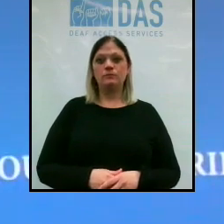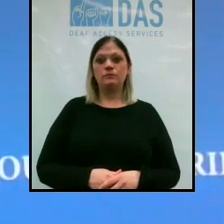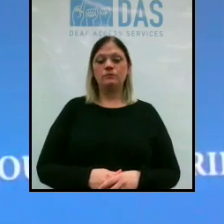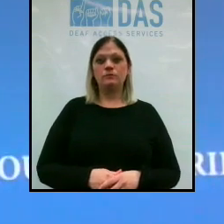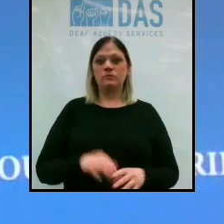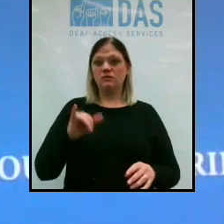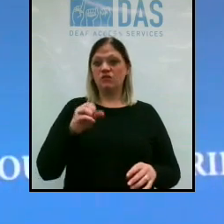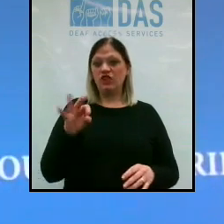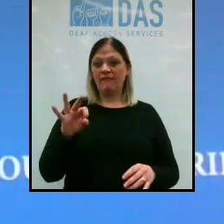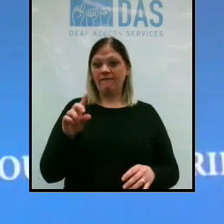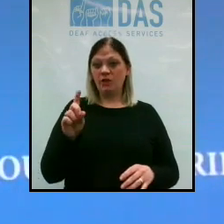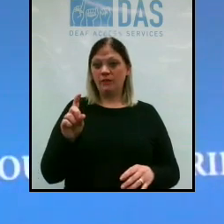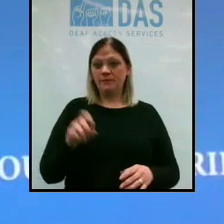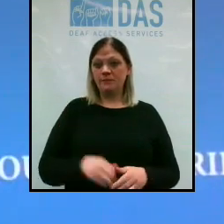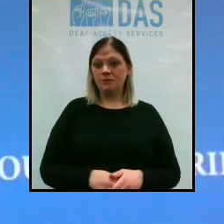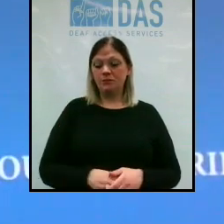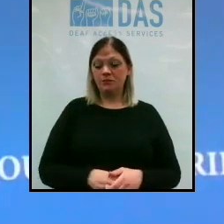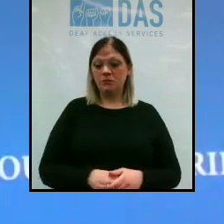Jeff, are you still there?